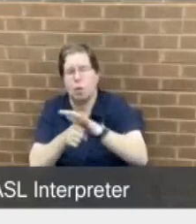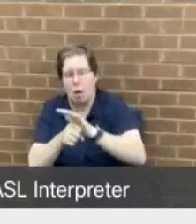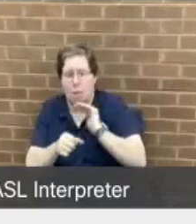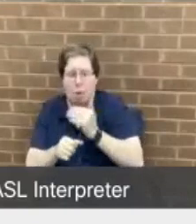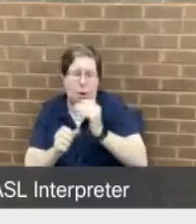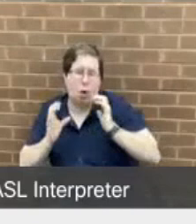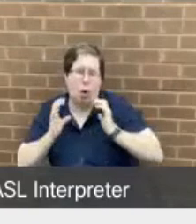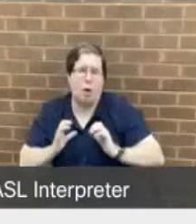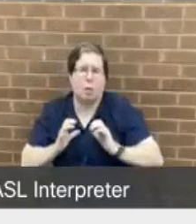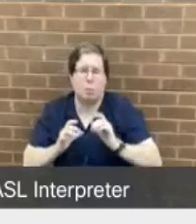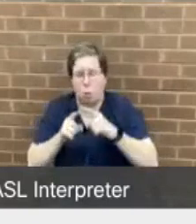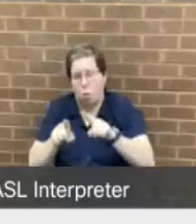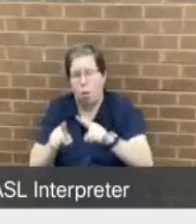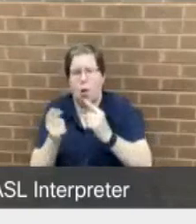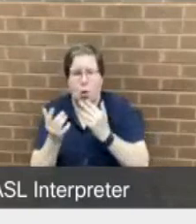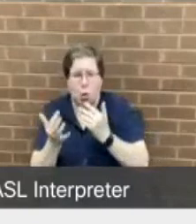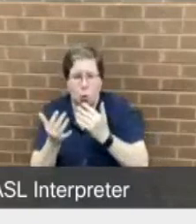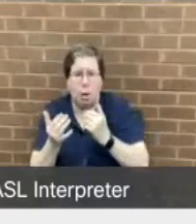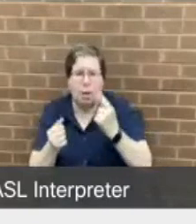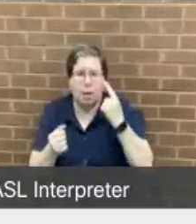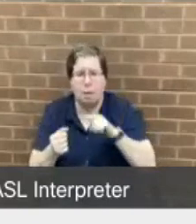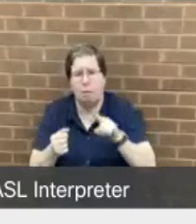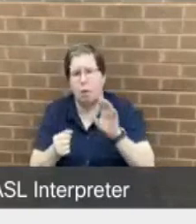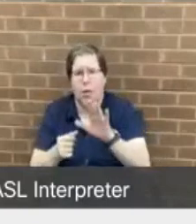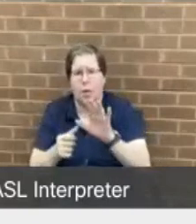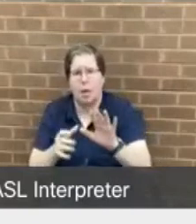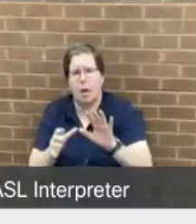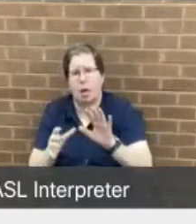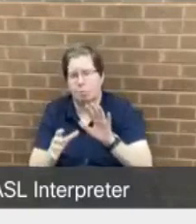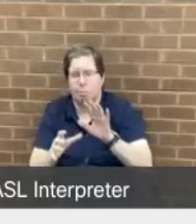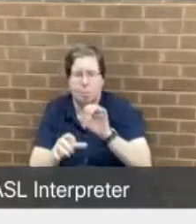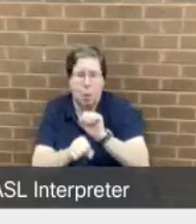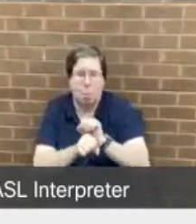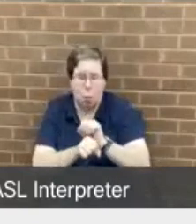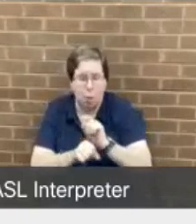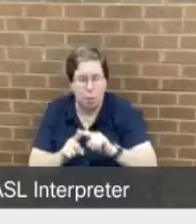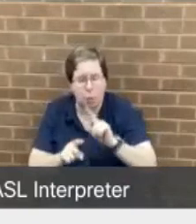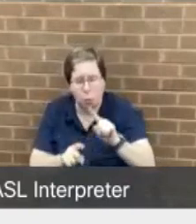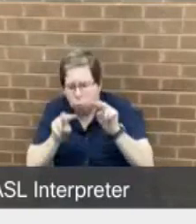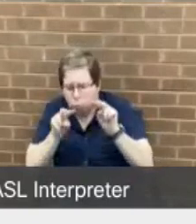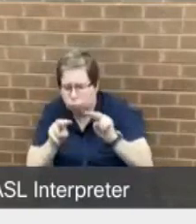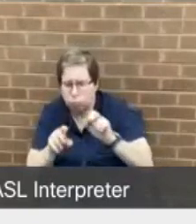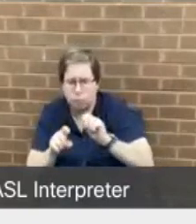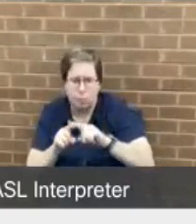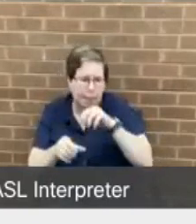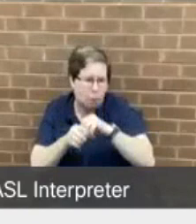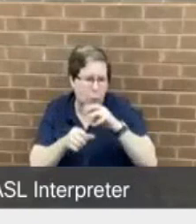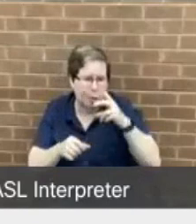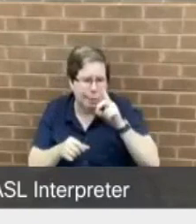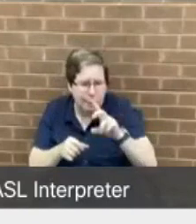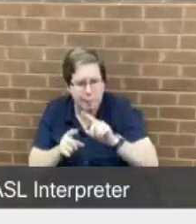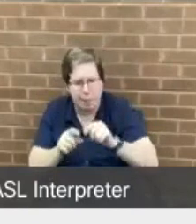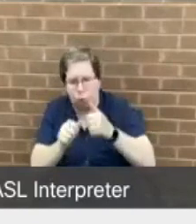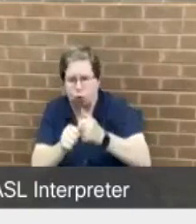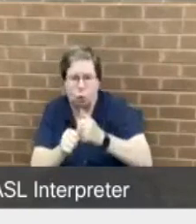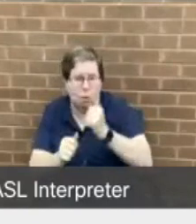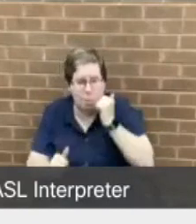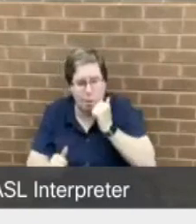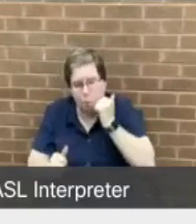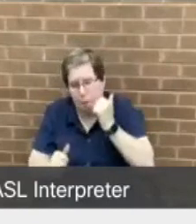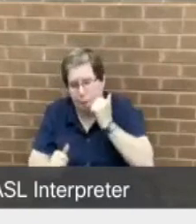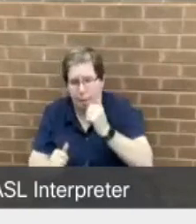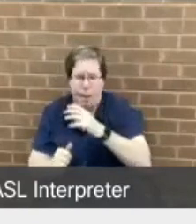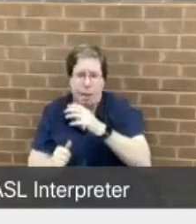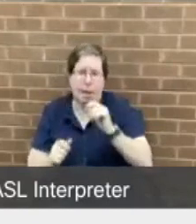our customers while they're waiting for their appointment. We're closely tracking the actions in DC. I'm tracking them every single day, and